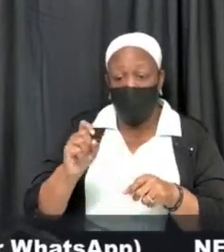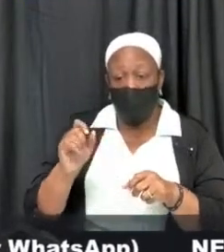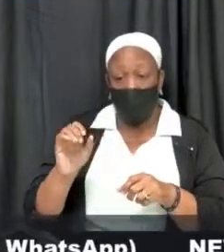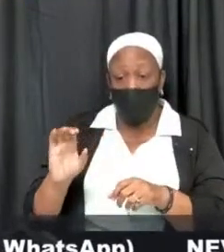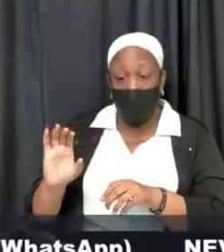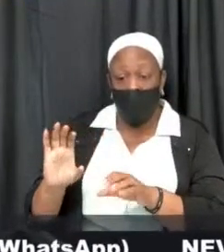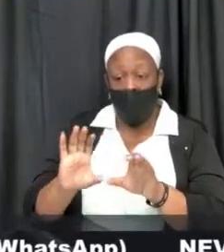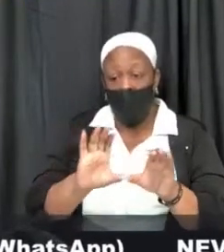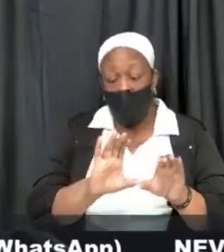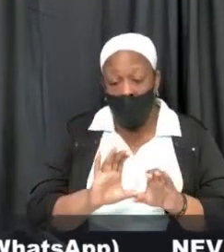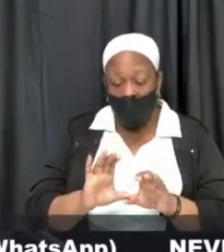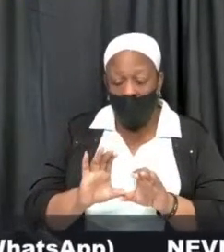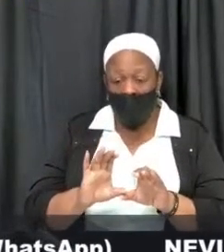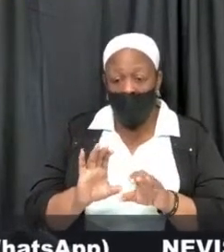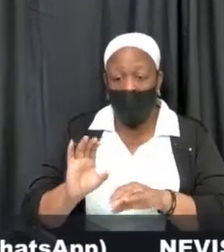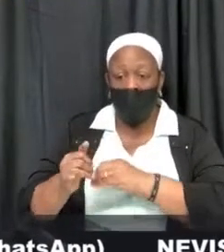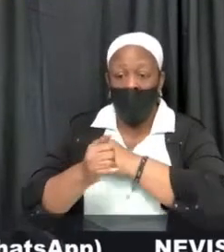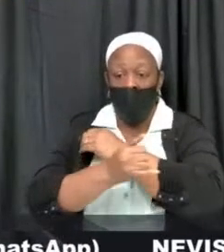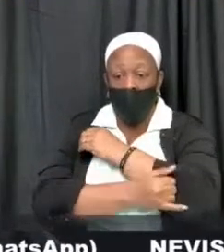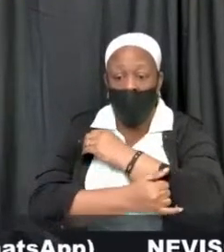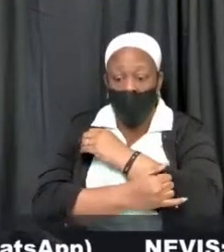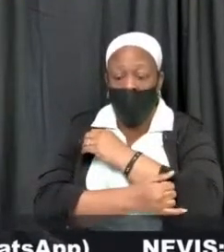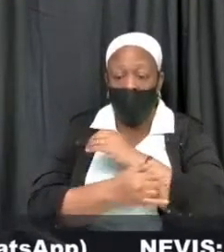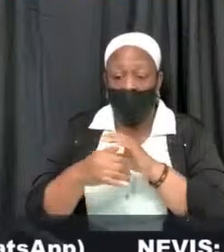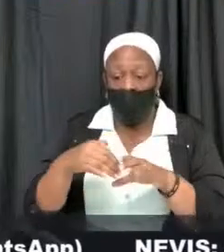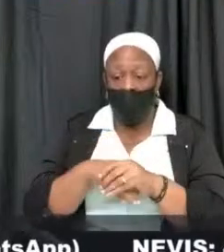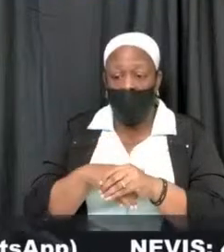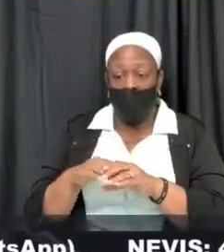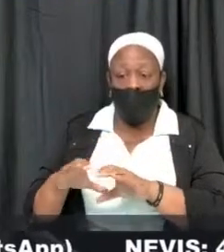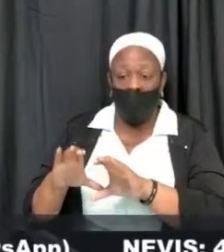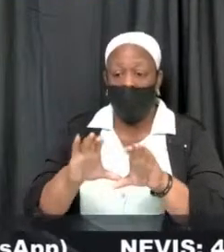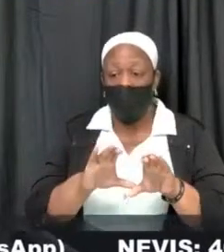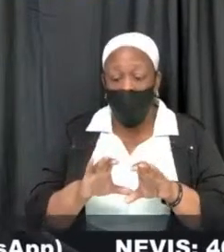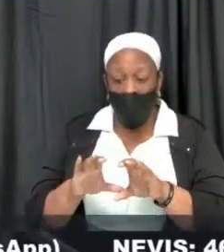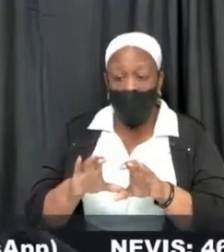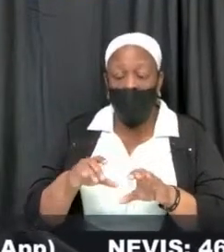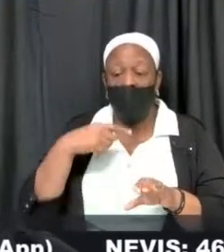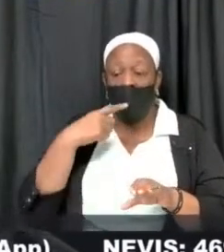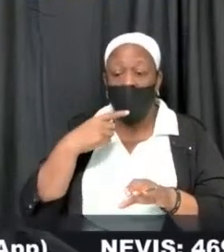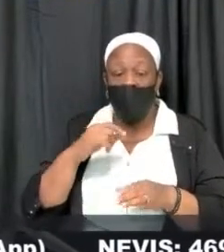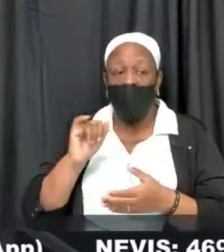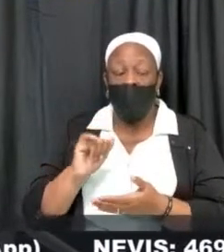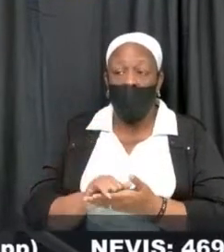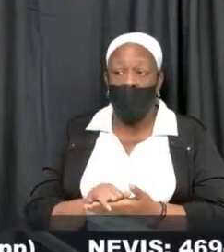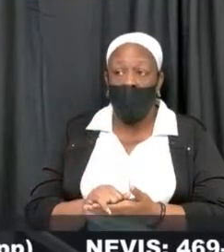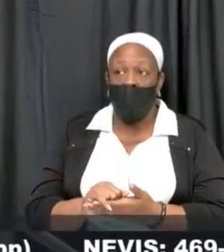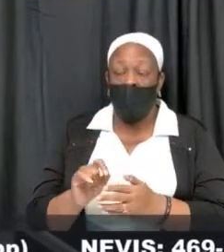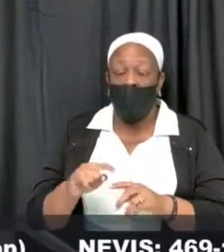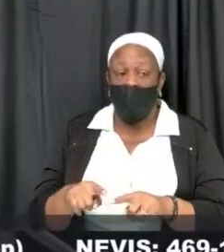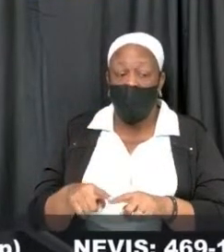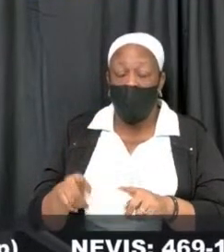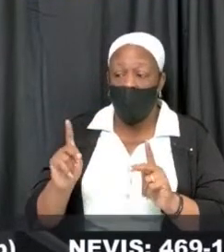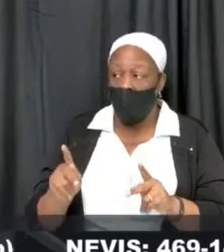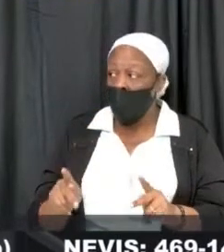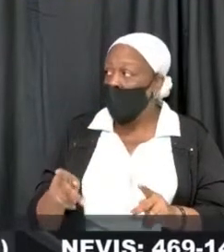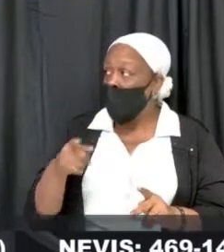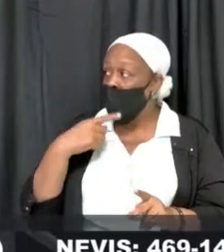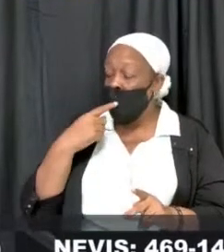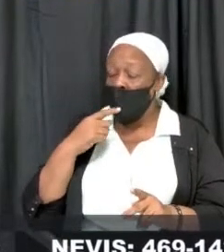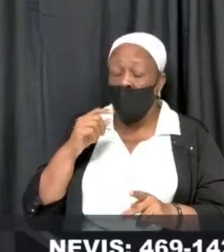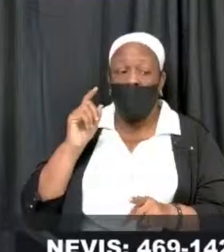Statute, which 123 state parties have ratified.